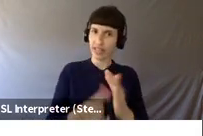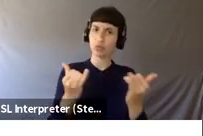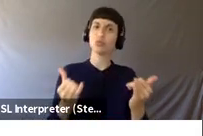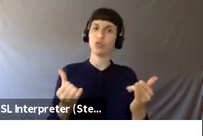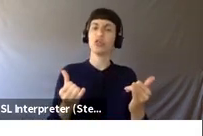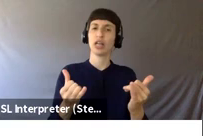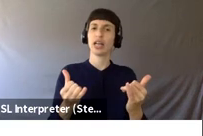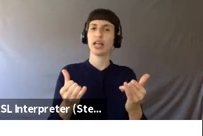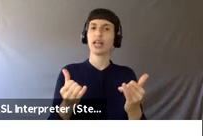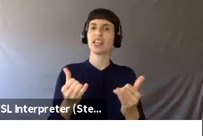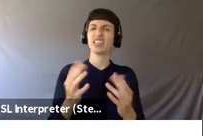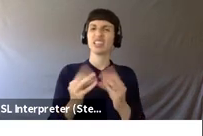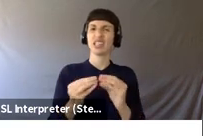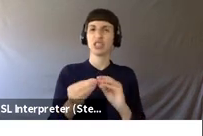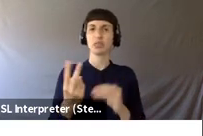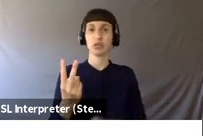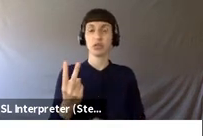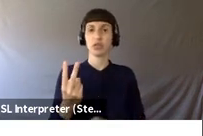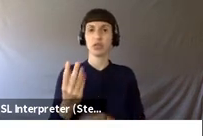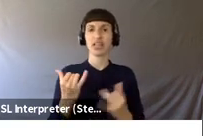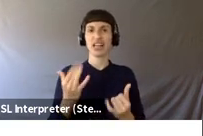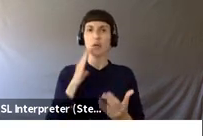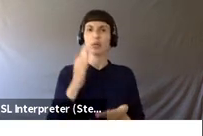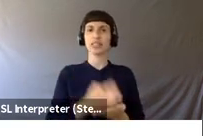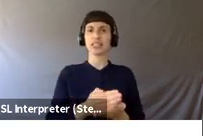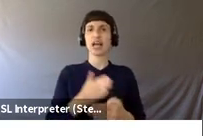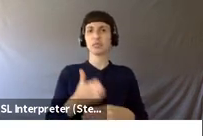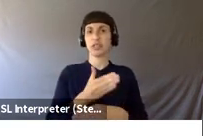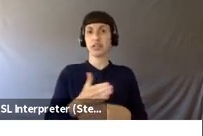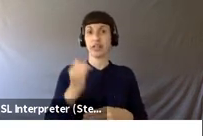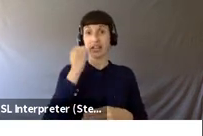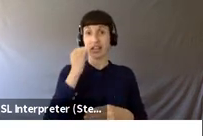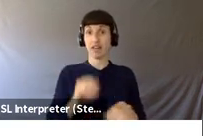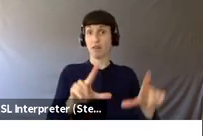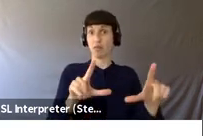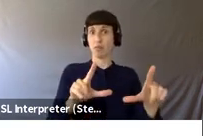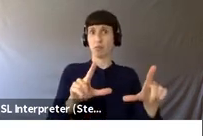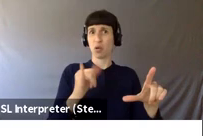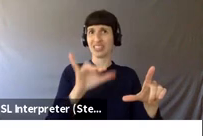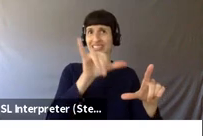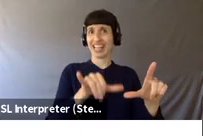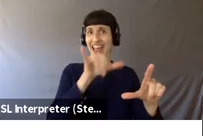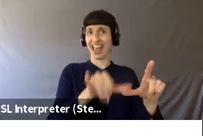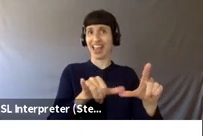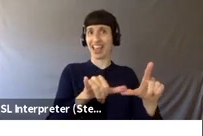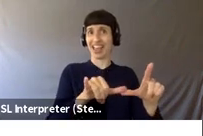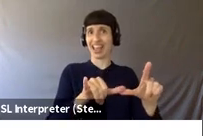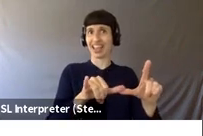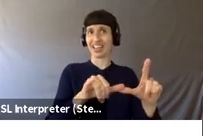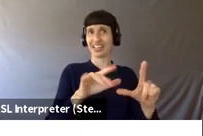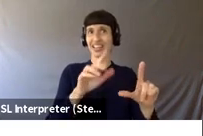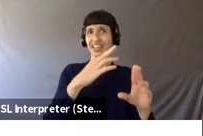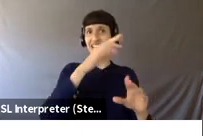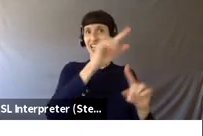And I'm going to go ahead and stop sharing. If this poll still shows up on your screen, feel free to click off on the little red dot in the top